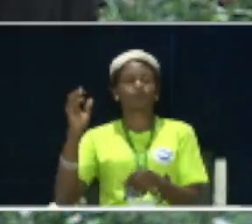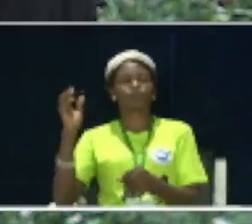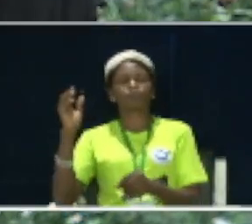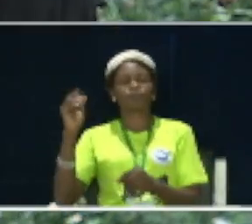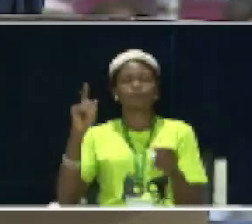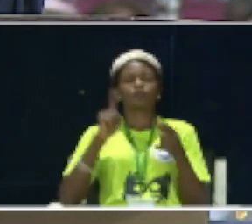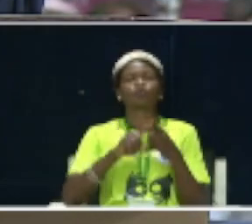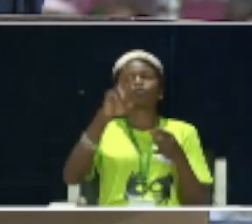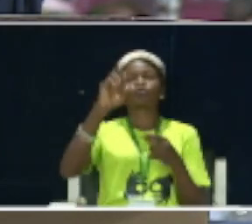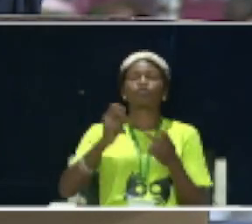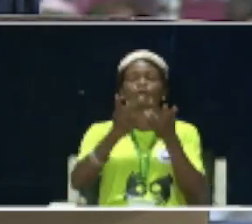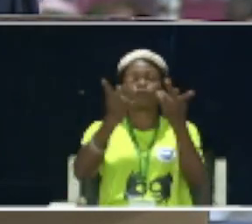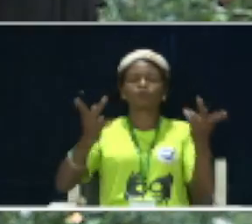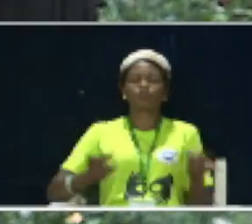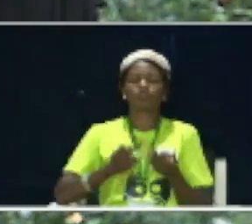to reposition me